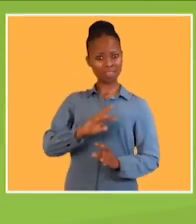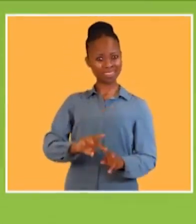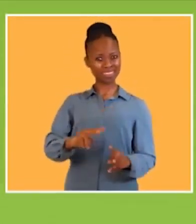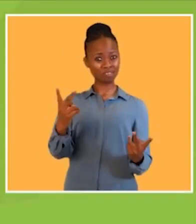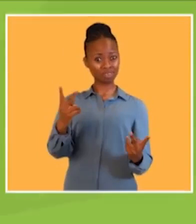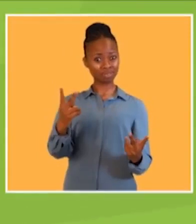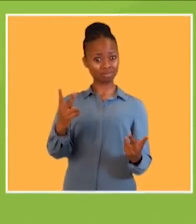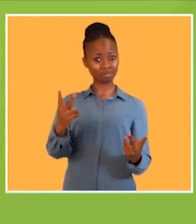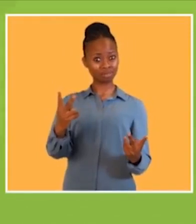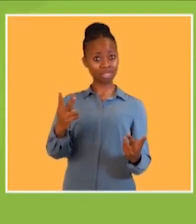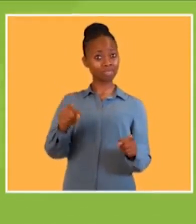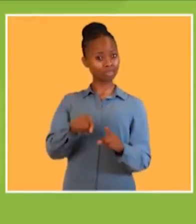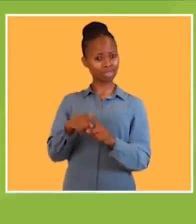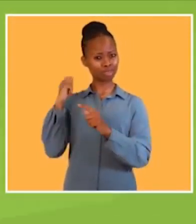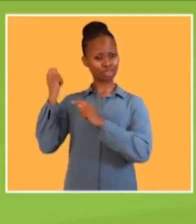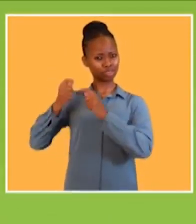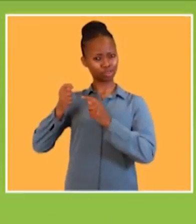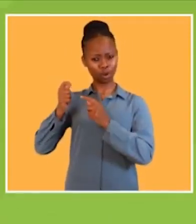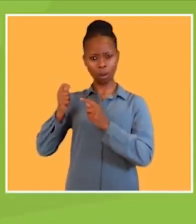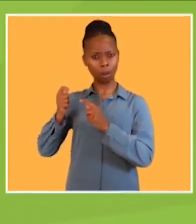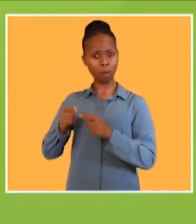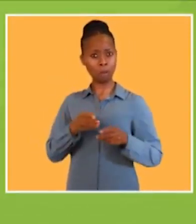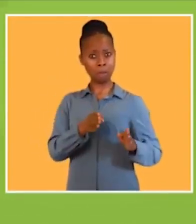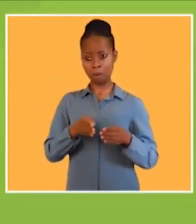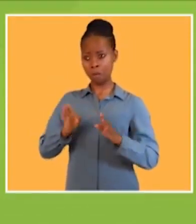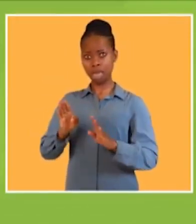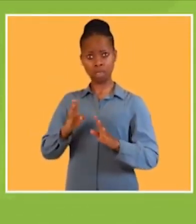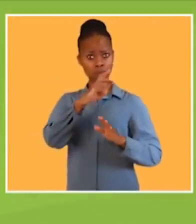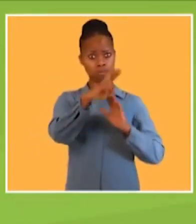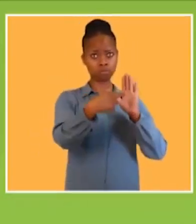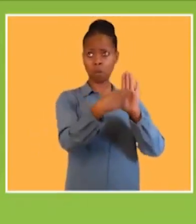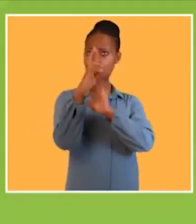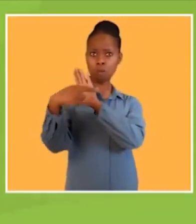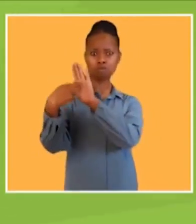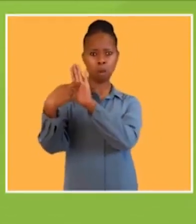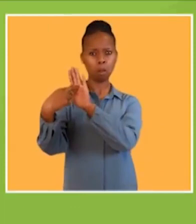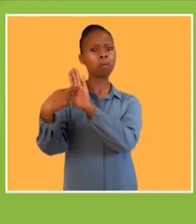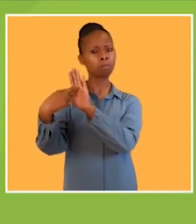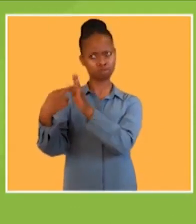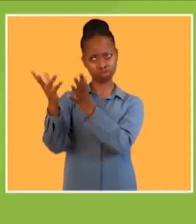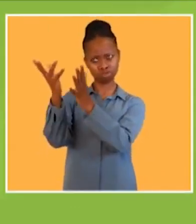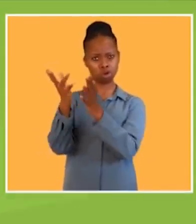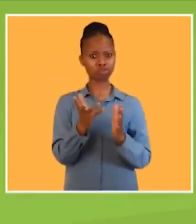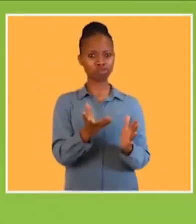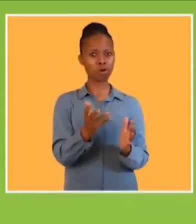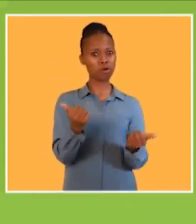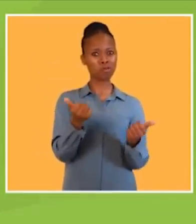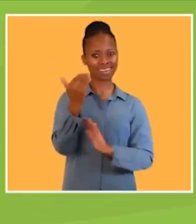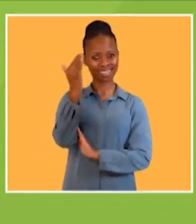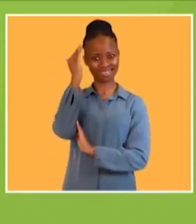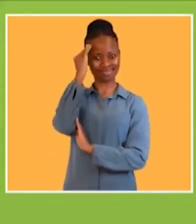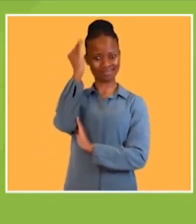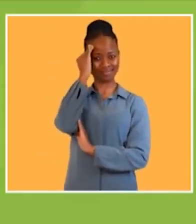start adopting traditional expectations for male and female roles. By the age of 7, these